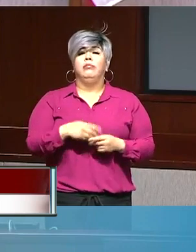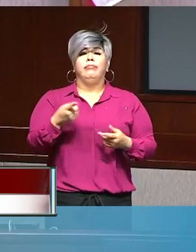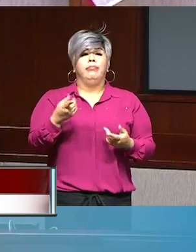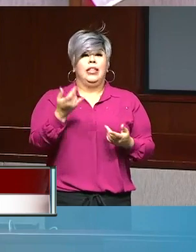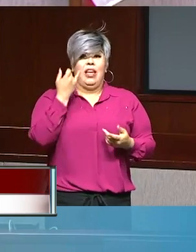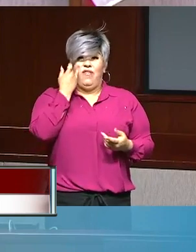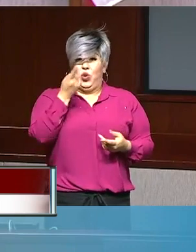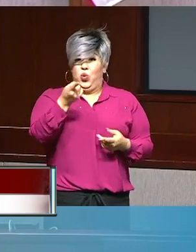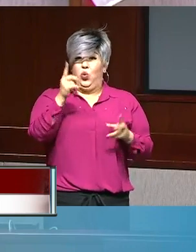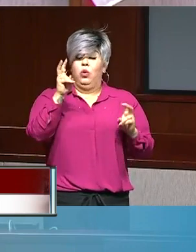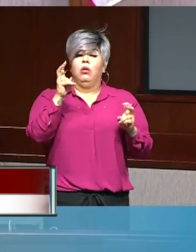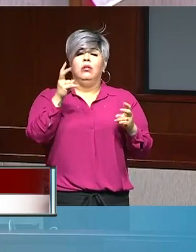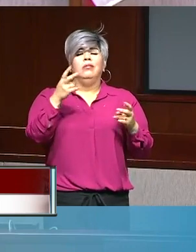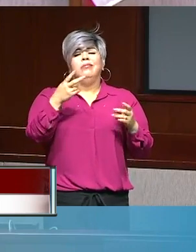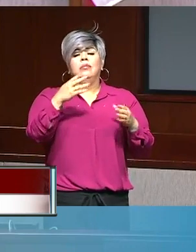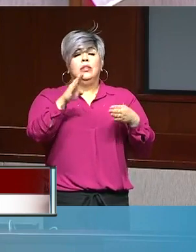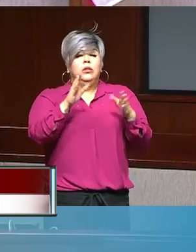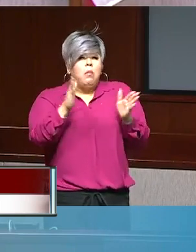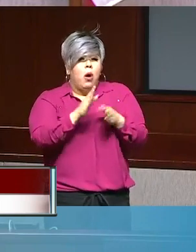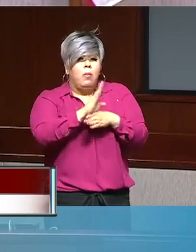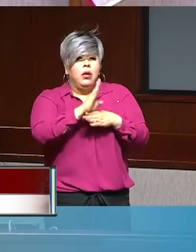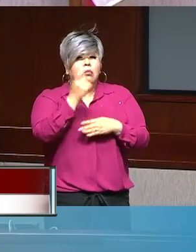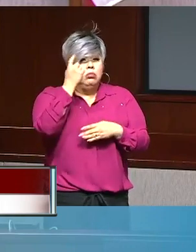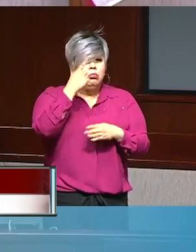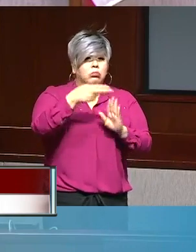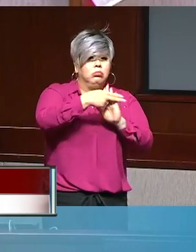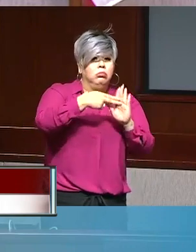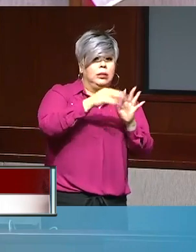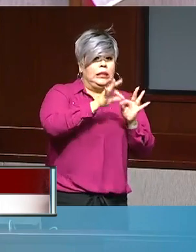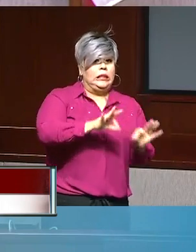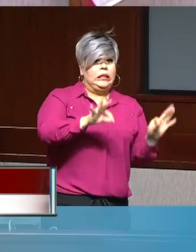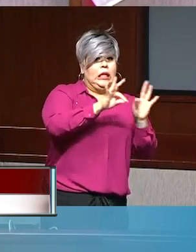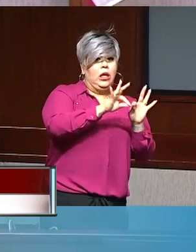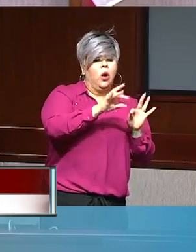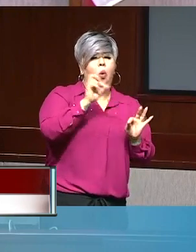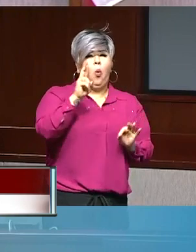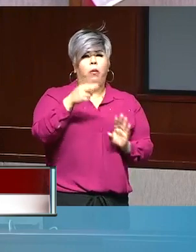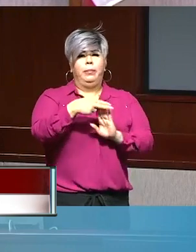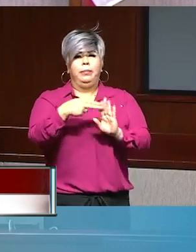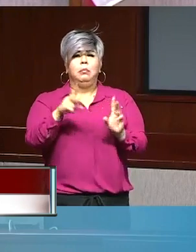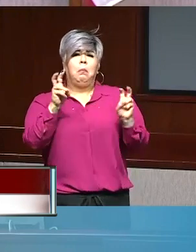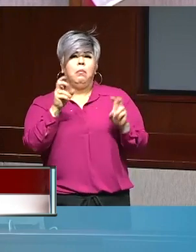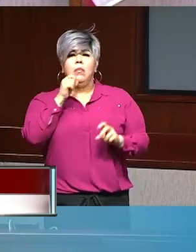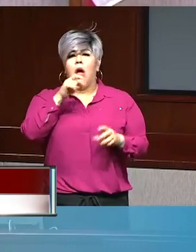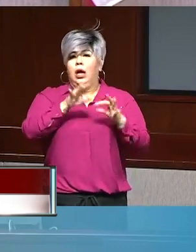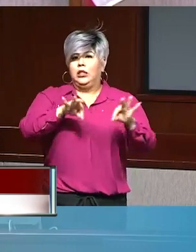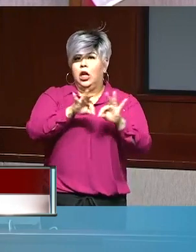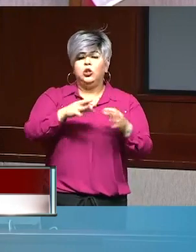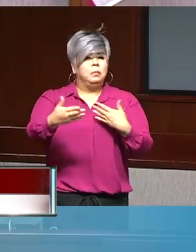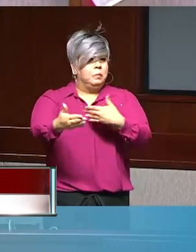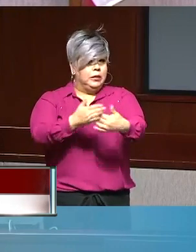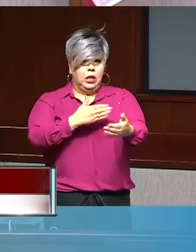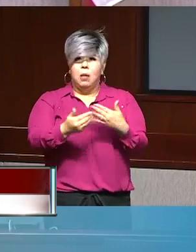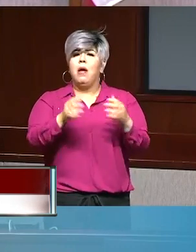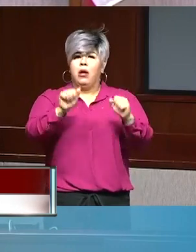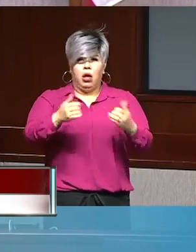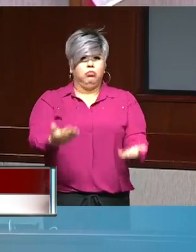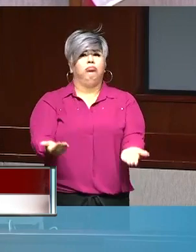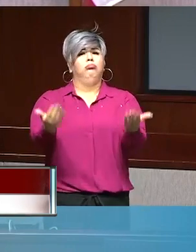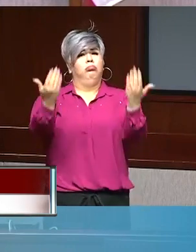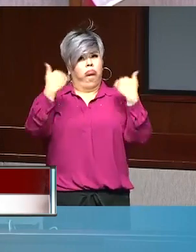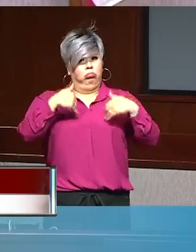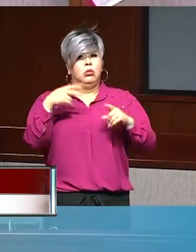a non-essential business or whether you have been an essential business, you are eligible for this